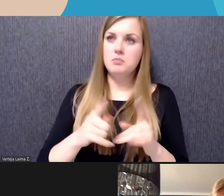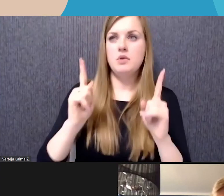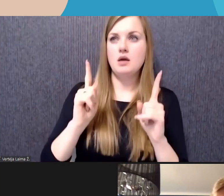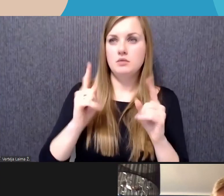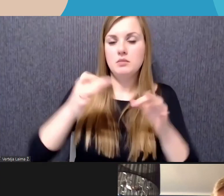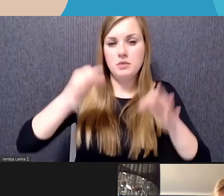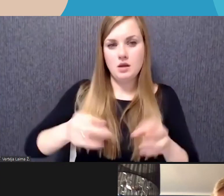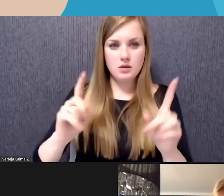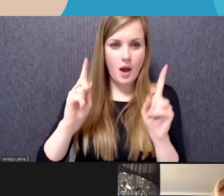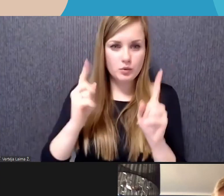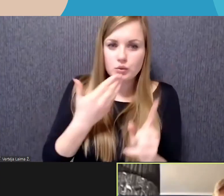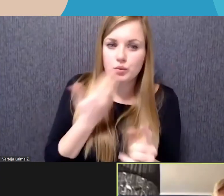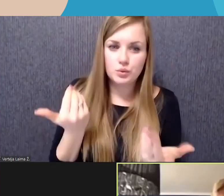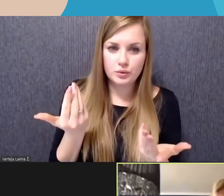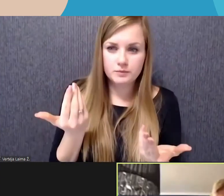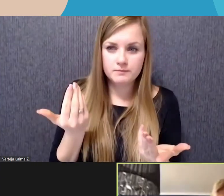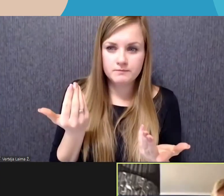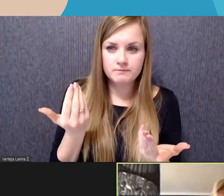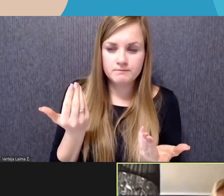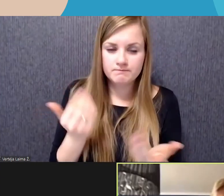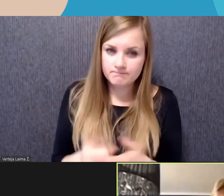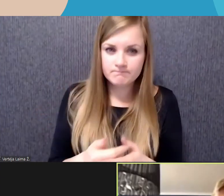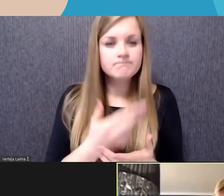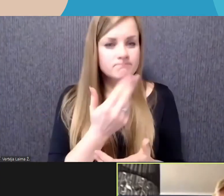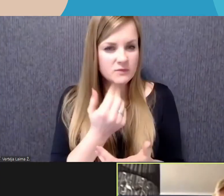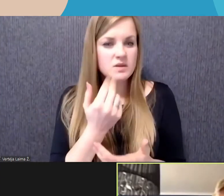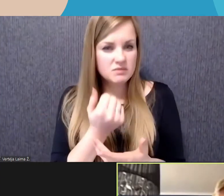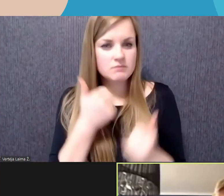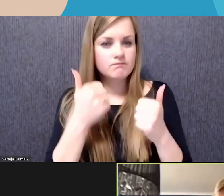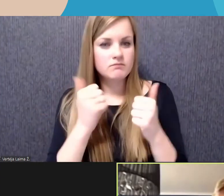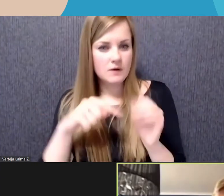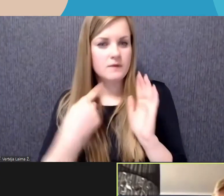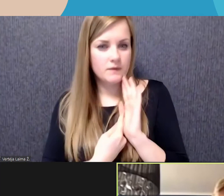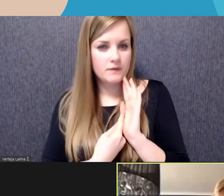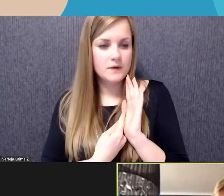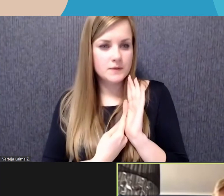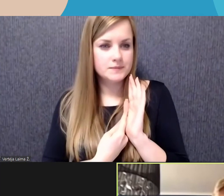the efficient legal protection in Lithuania.